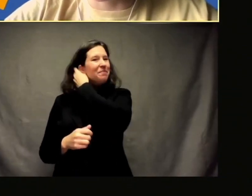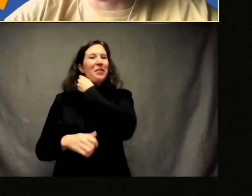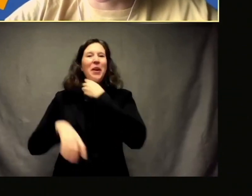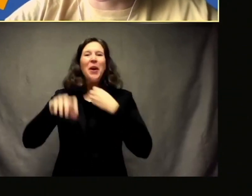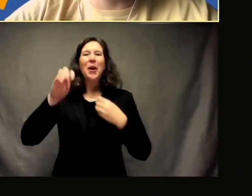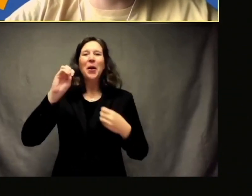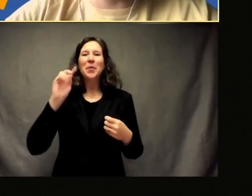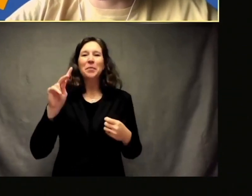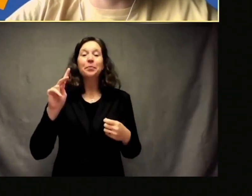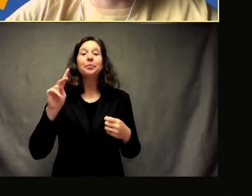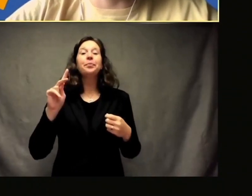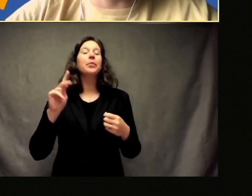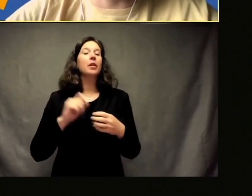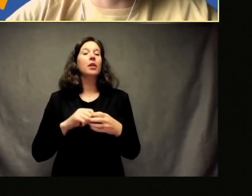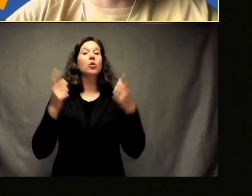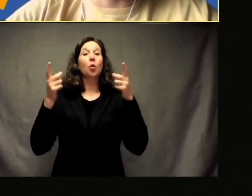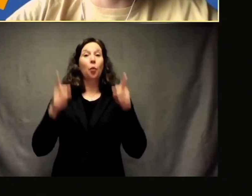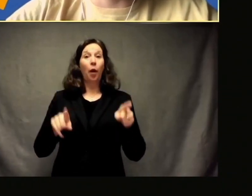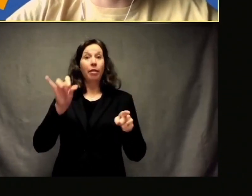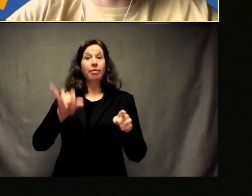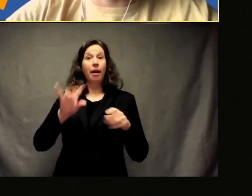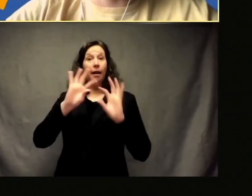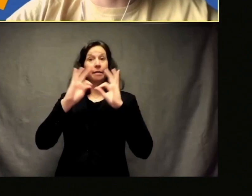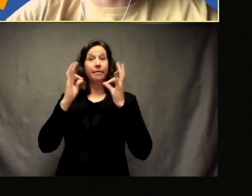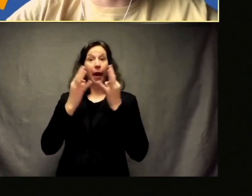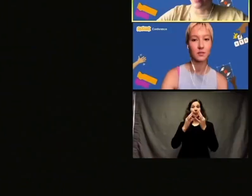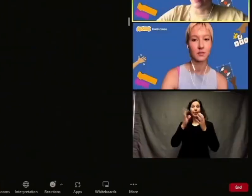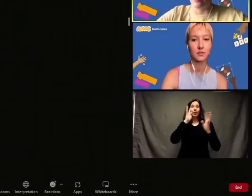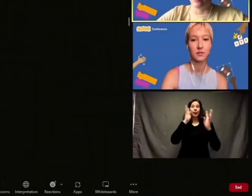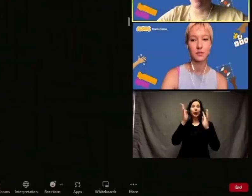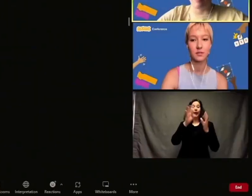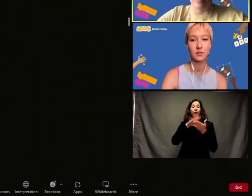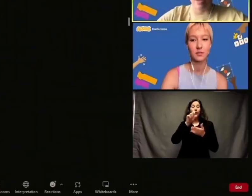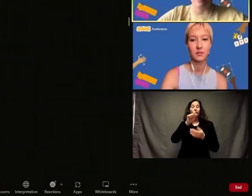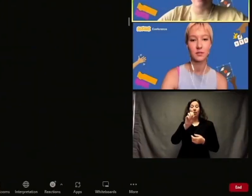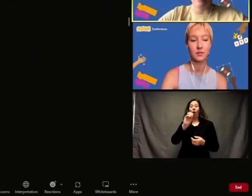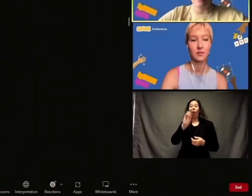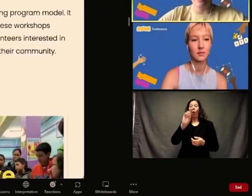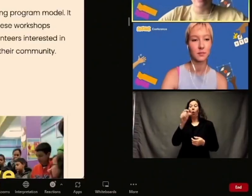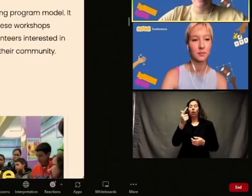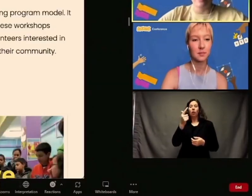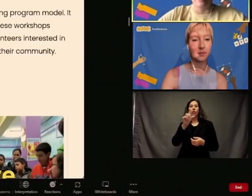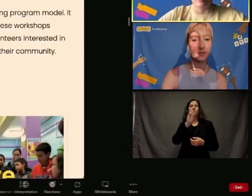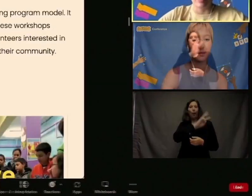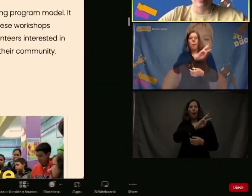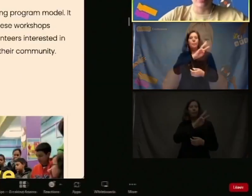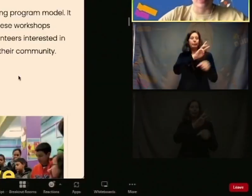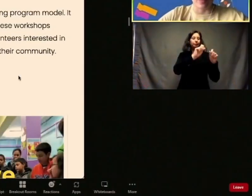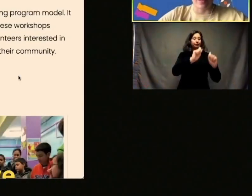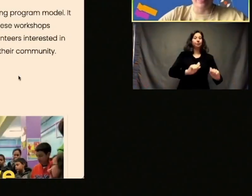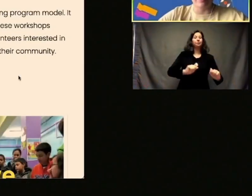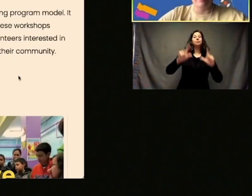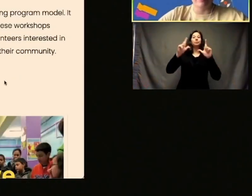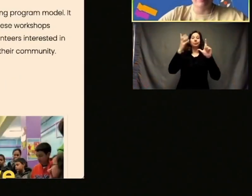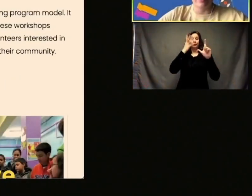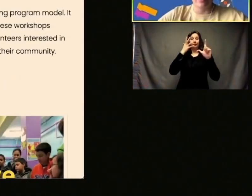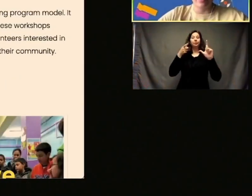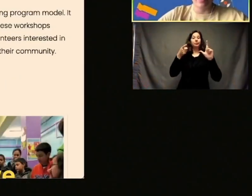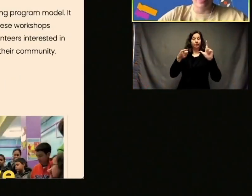Okay, so when you open up that familycreativelearning.org website, this is what it will look like.